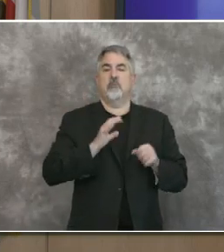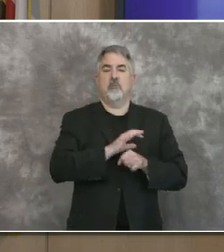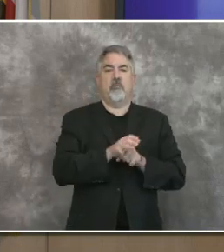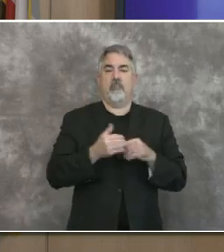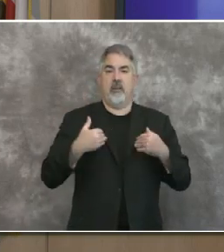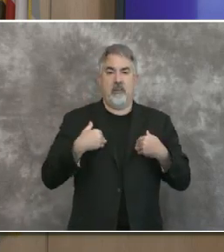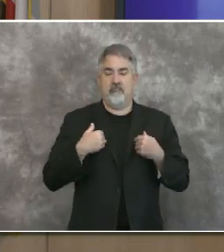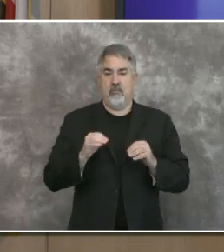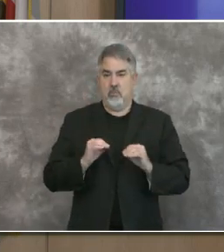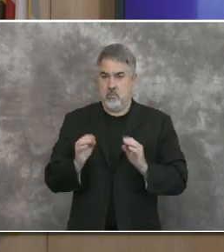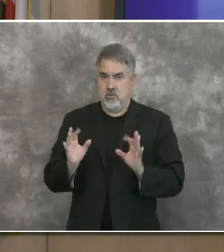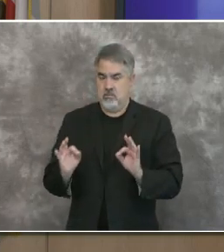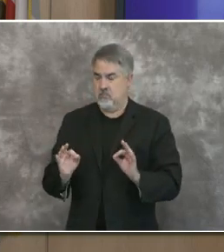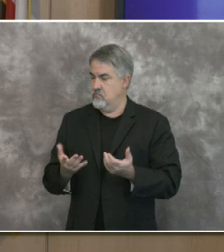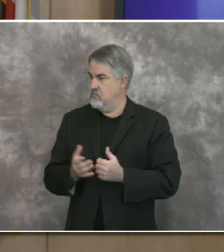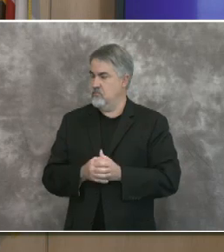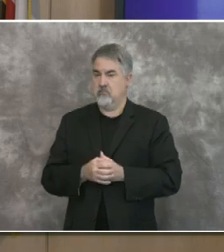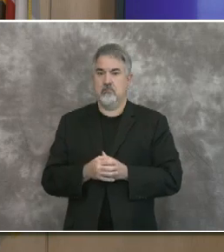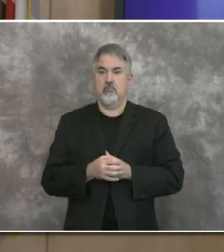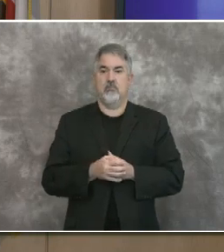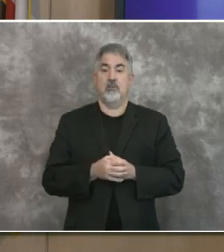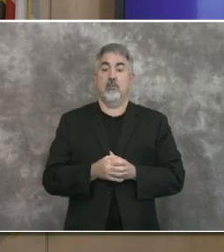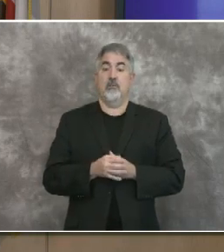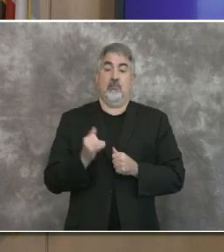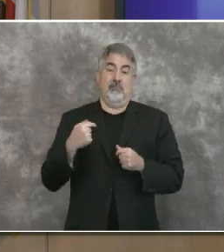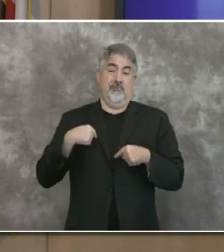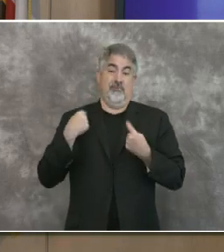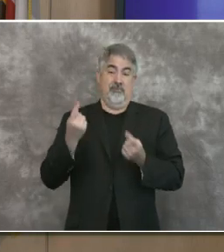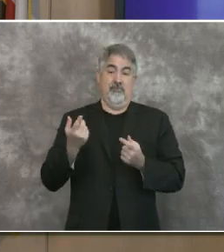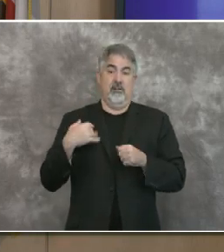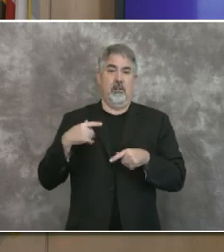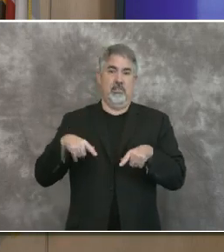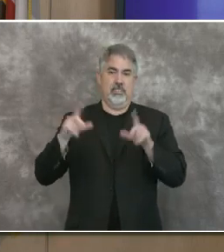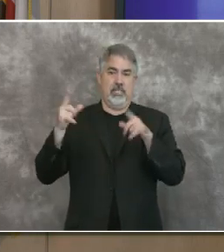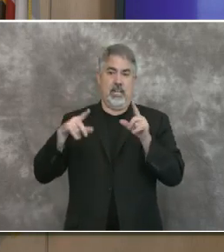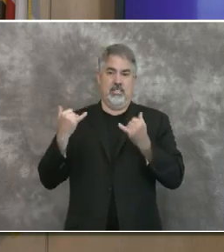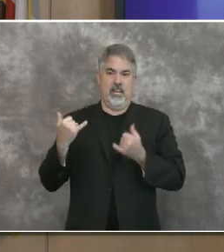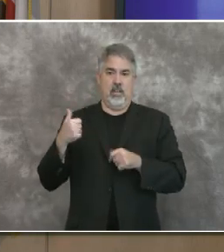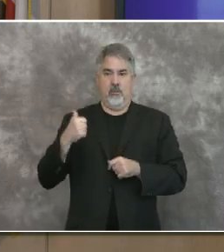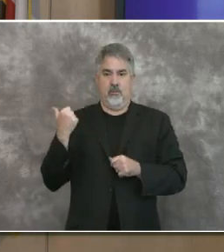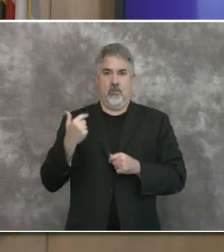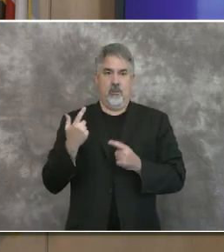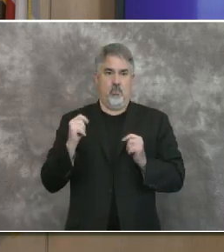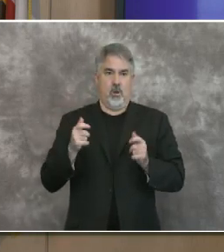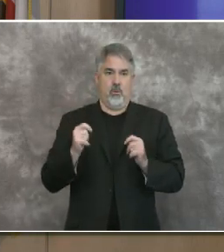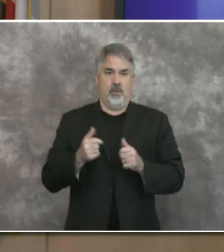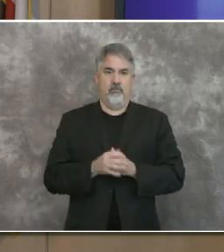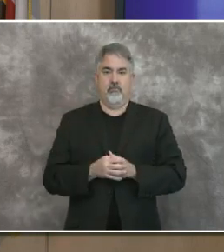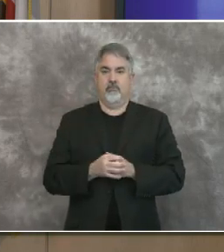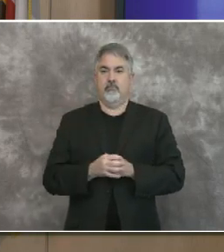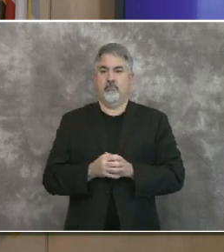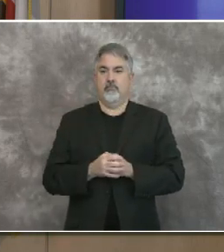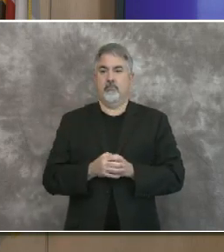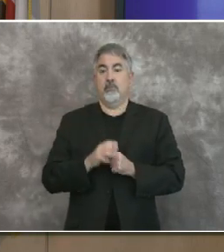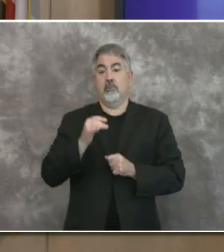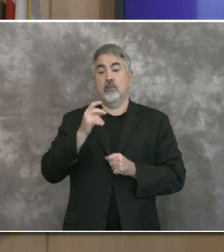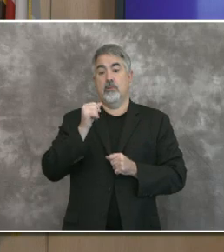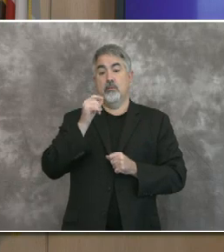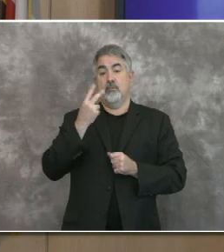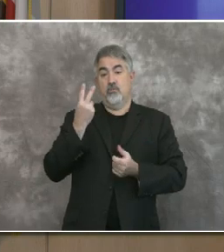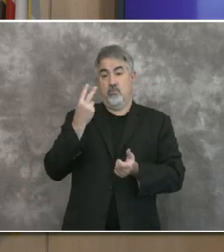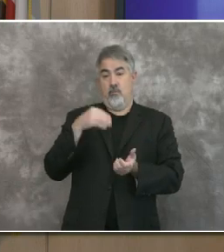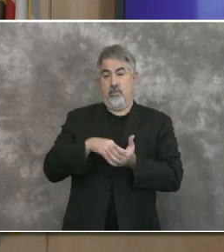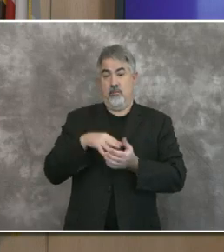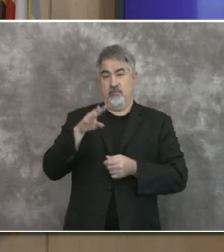no other change. With that, we will jump into our slides and move through these quickly. Yesterday, we were reporting